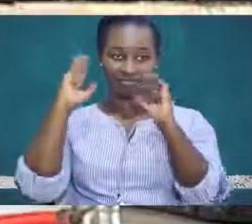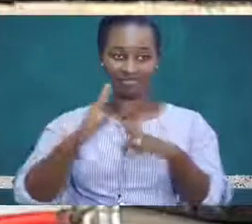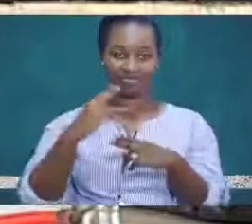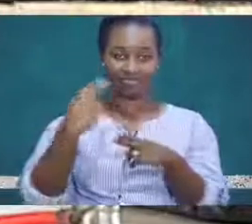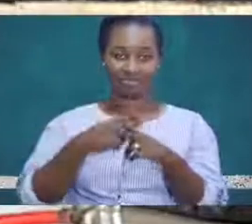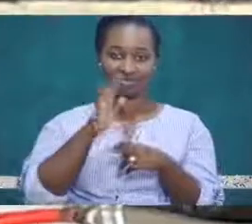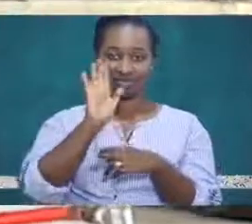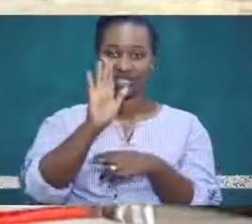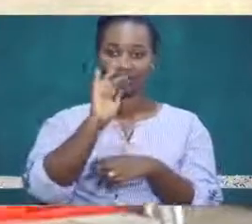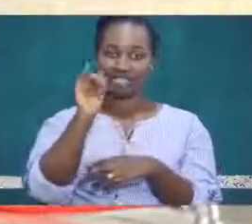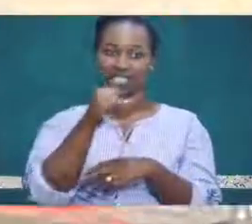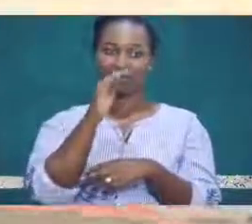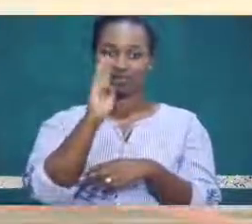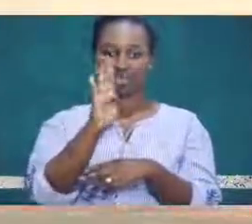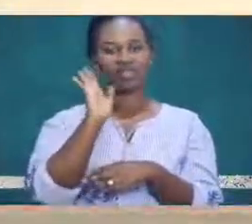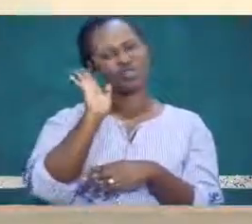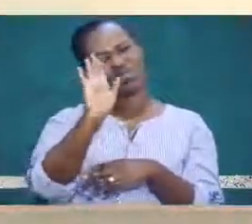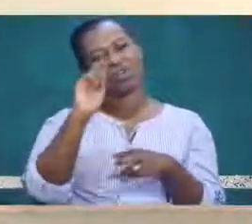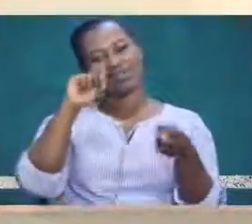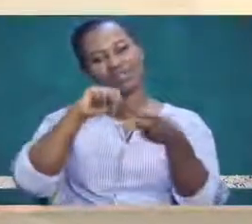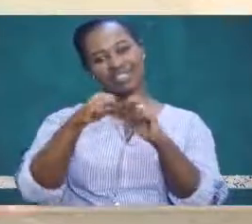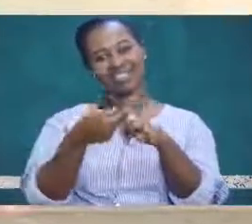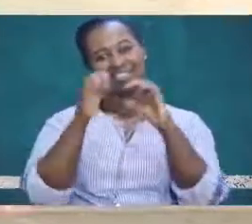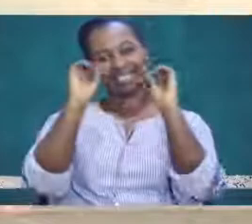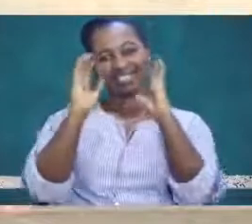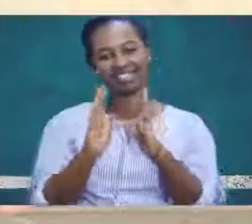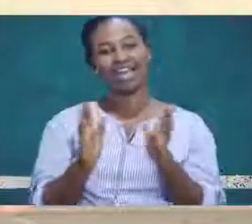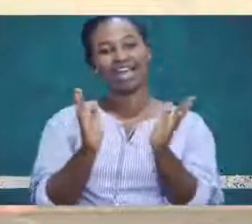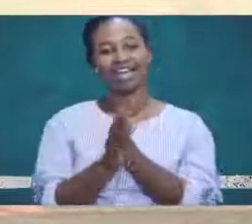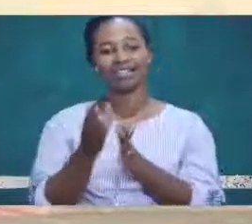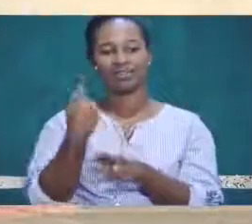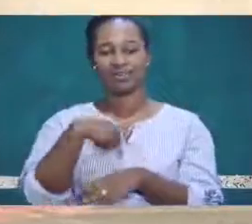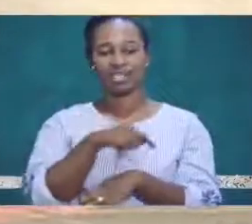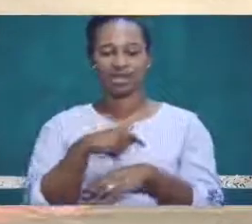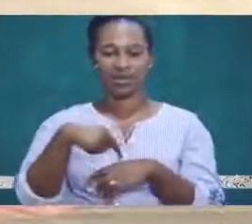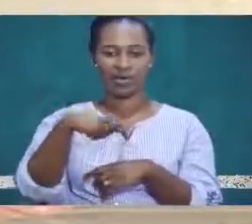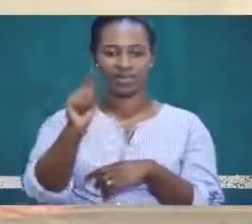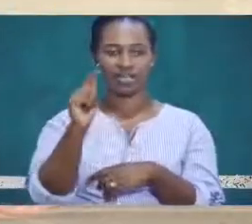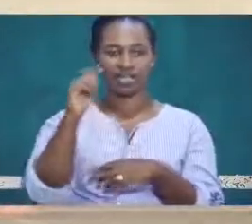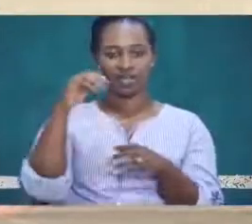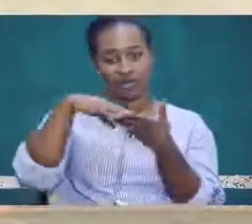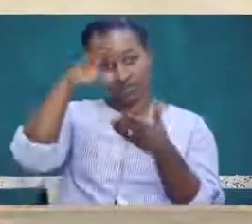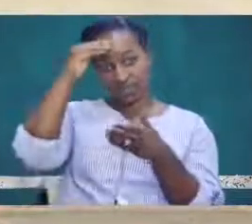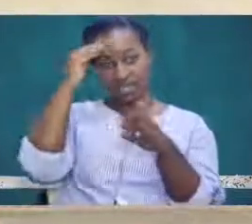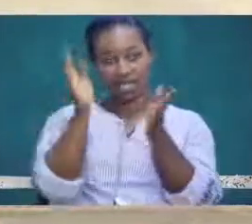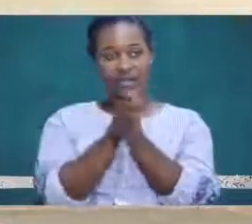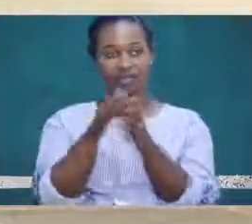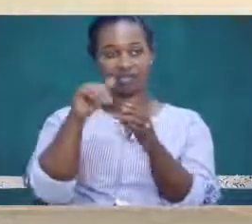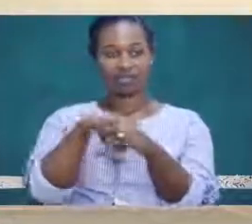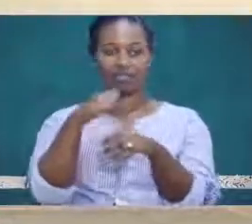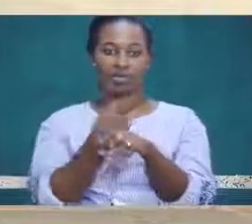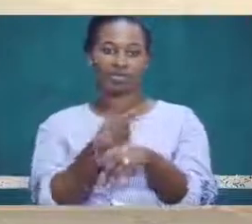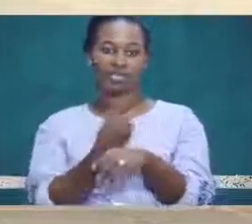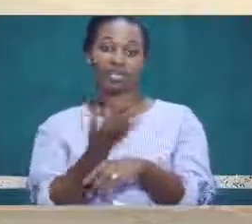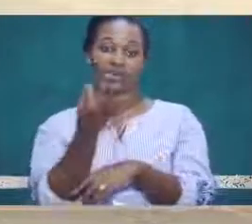Teacher JB, your physics teacher. And once again, we are going to be engaged for the next 30 minutes